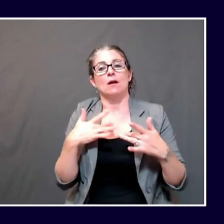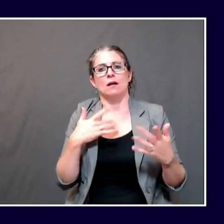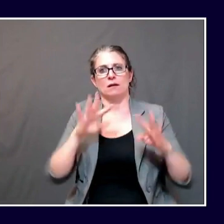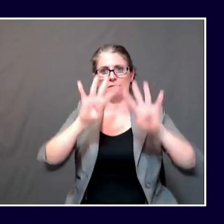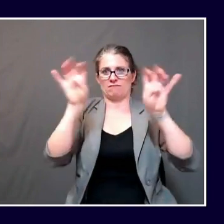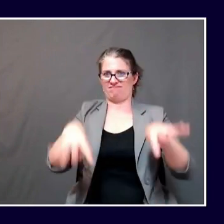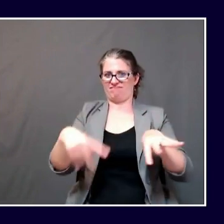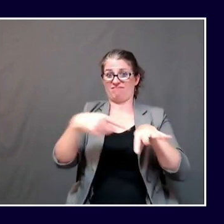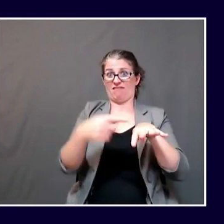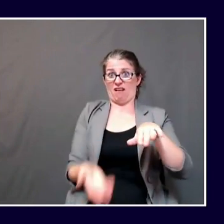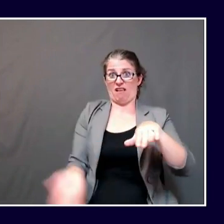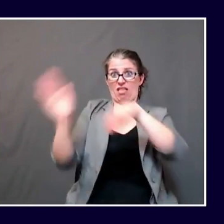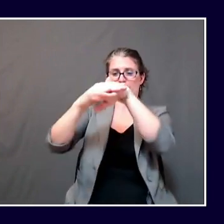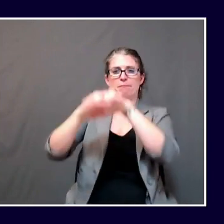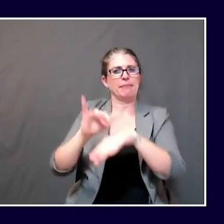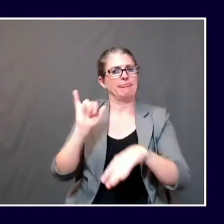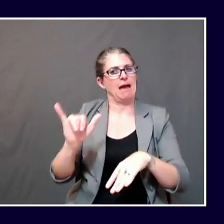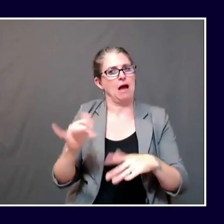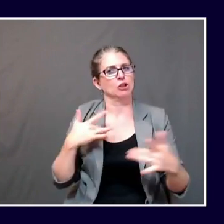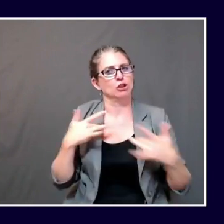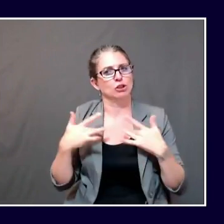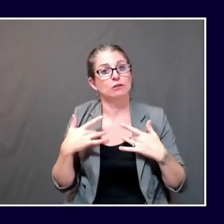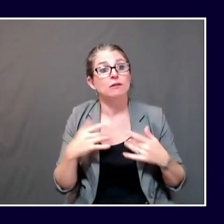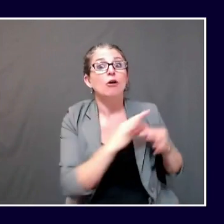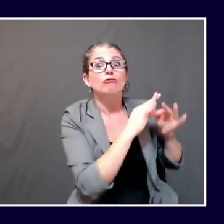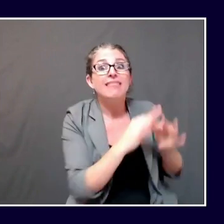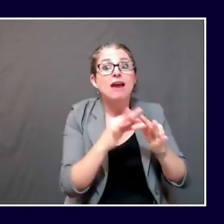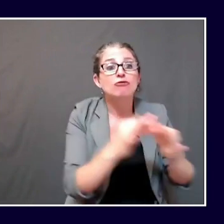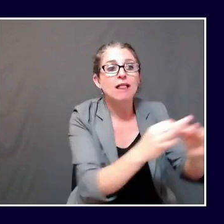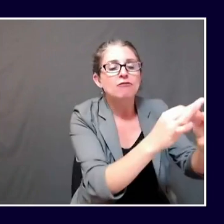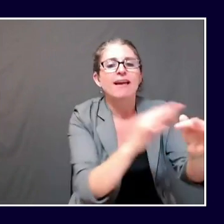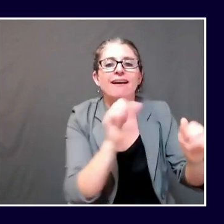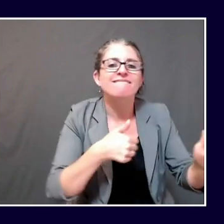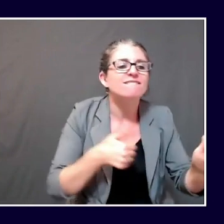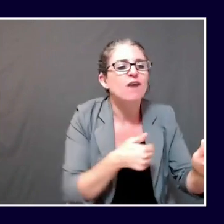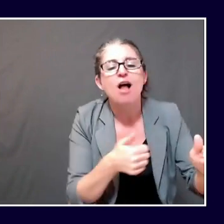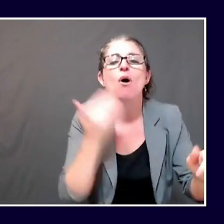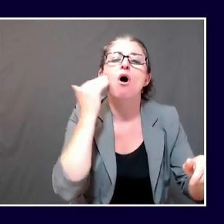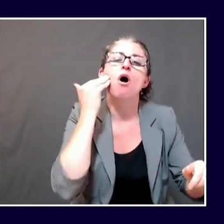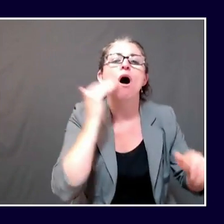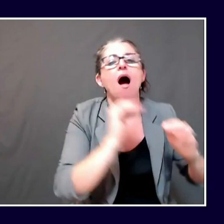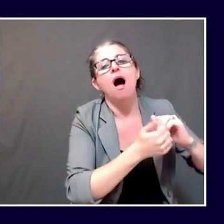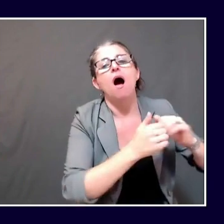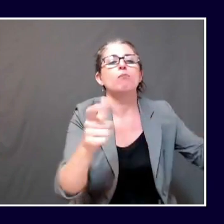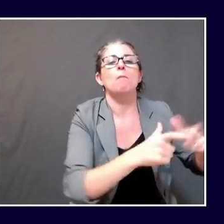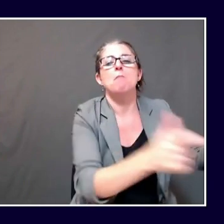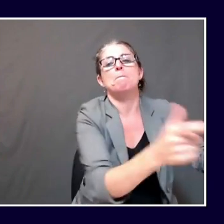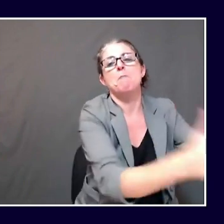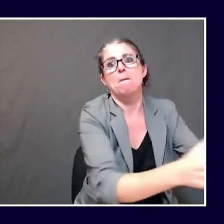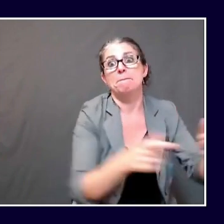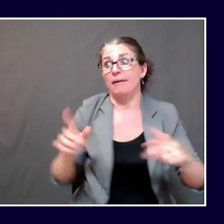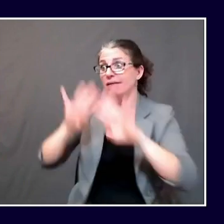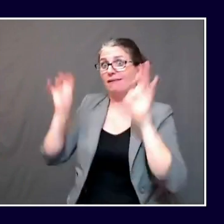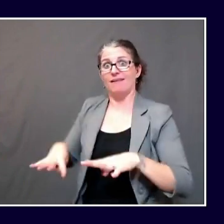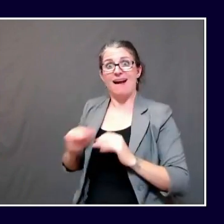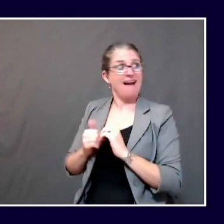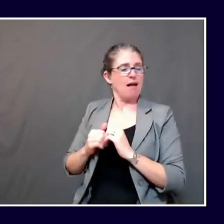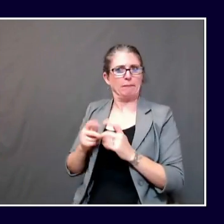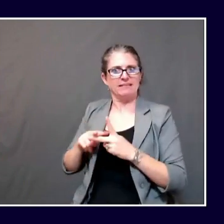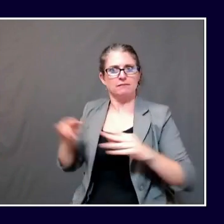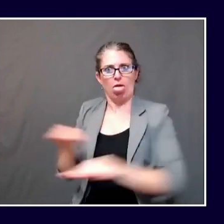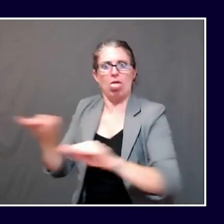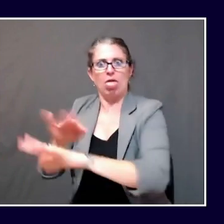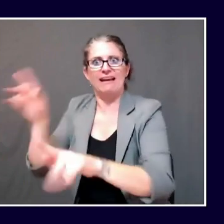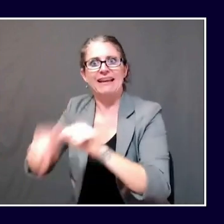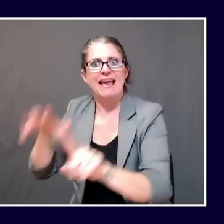aren't linked to outbreaks. That doesn't mean they won't be, because as our investigation proceeds, we might learn that they are.